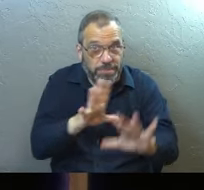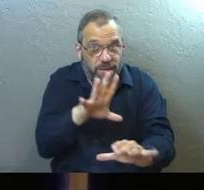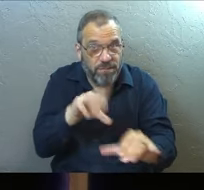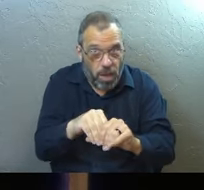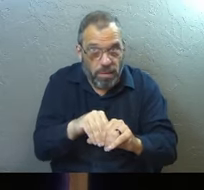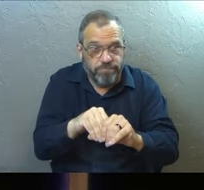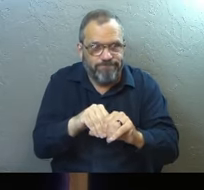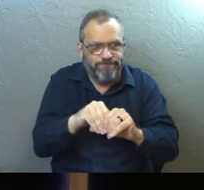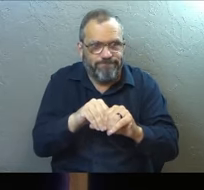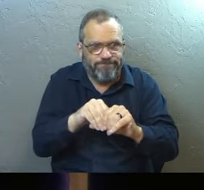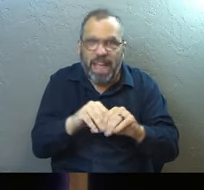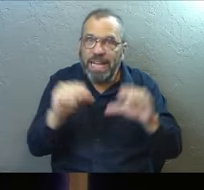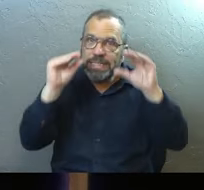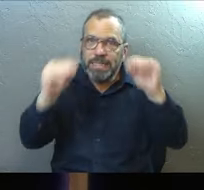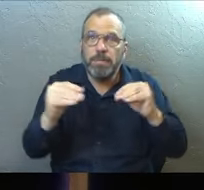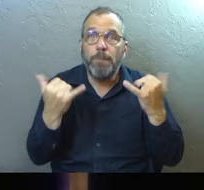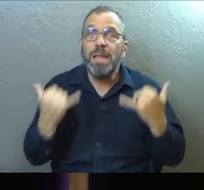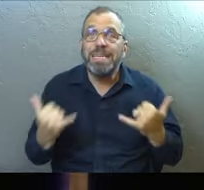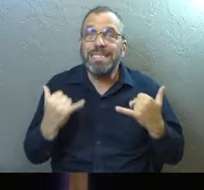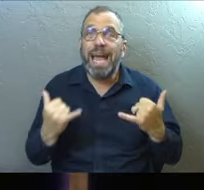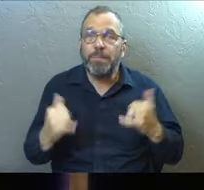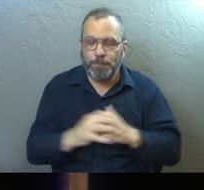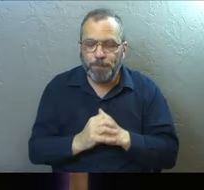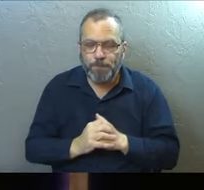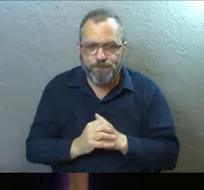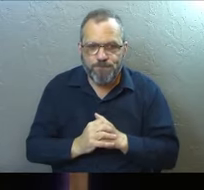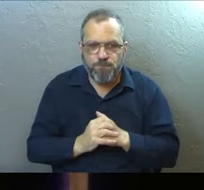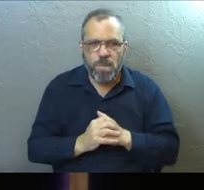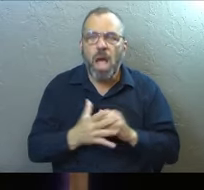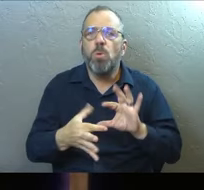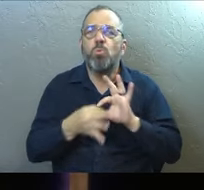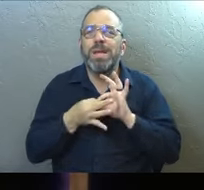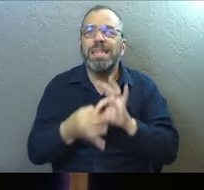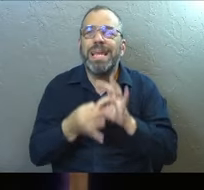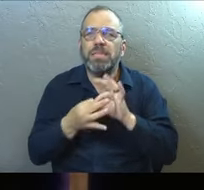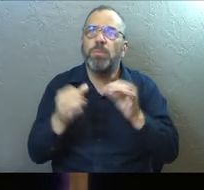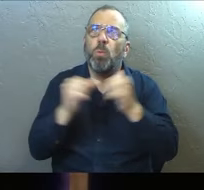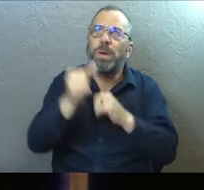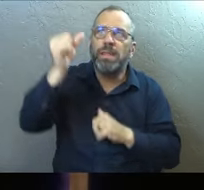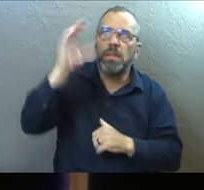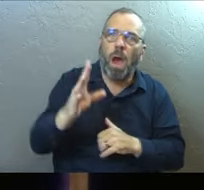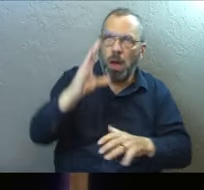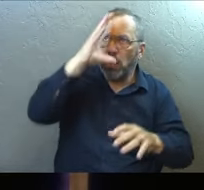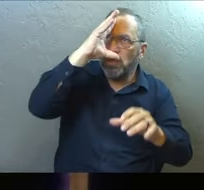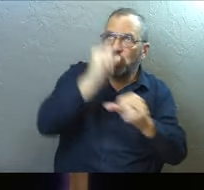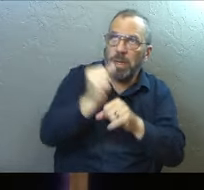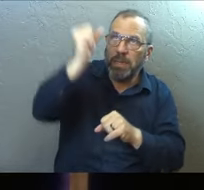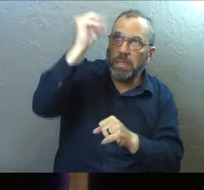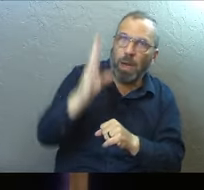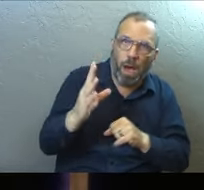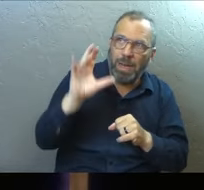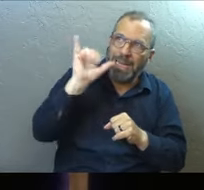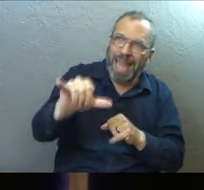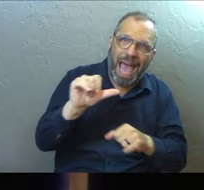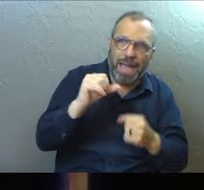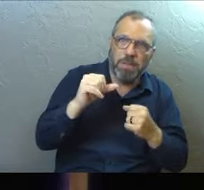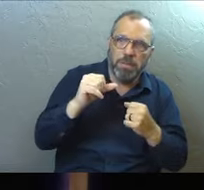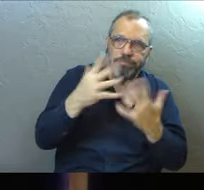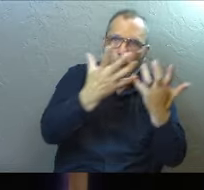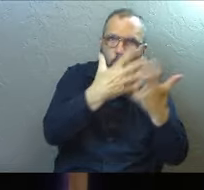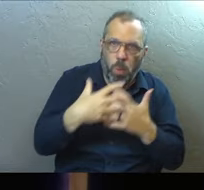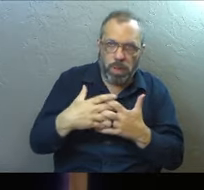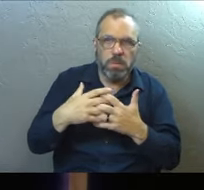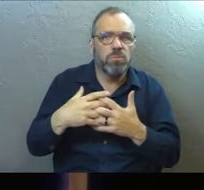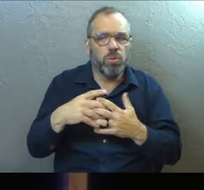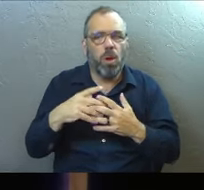part of that today and get to do that. Today, we're talking about relationship with God and trusting God and how all of that works. And we're going to